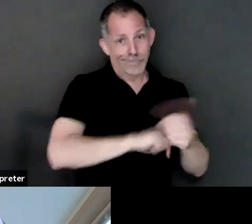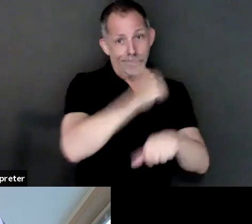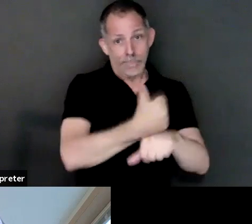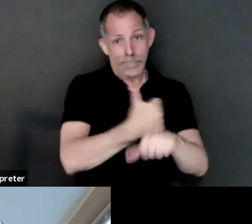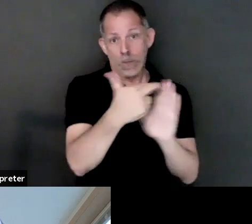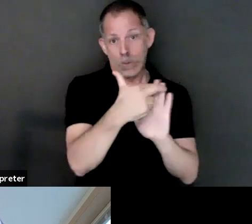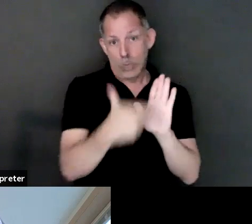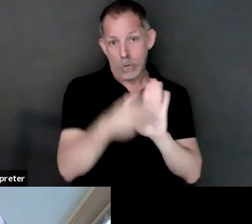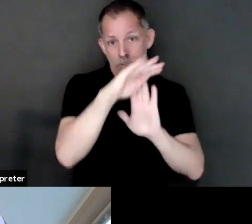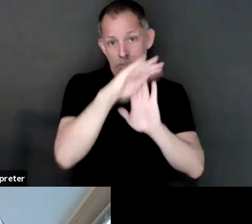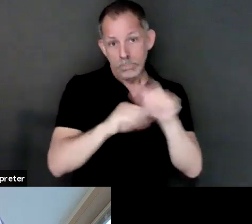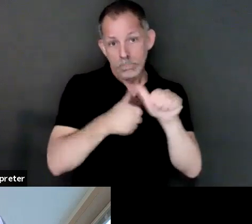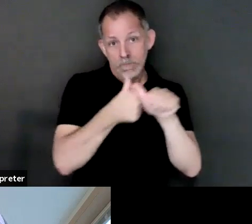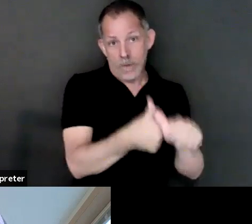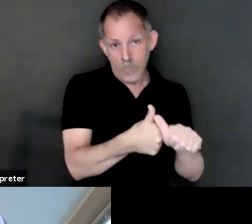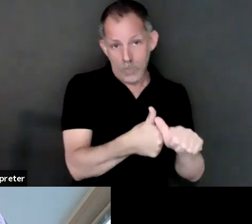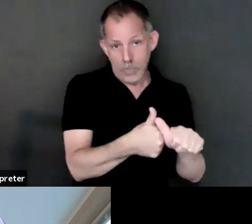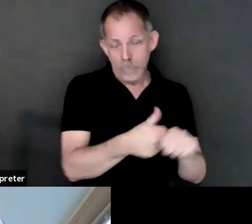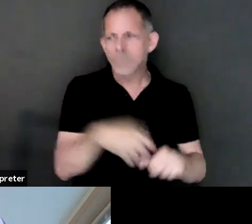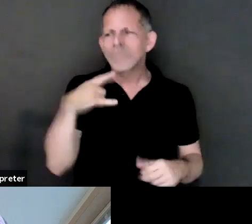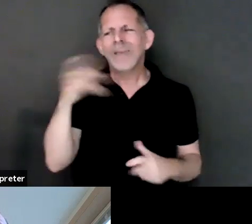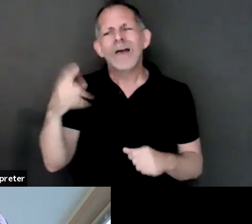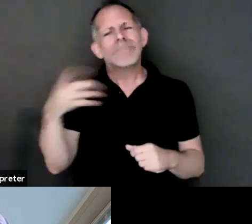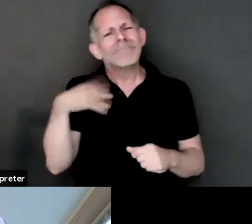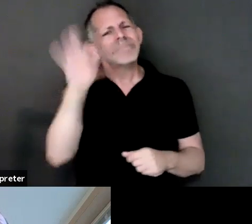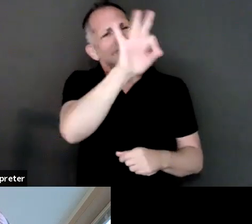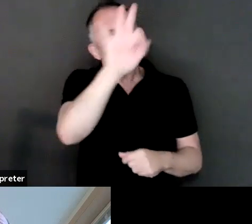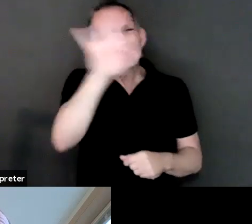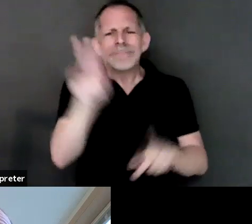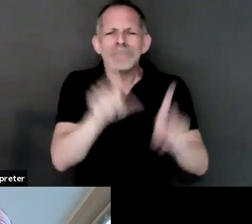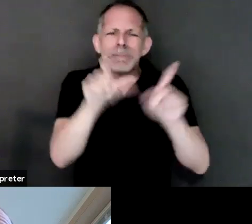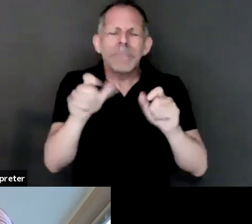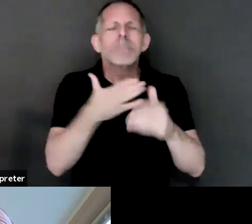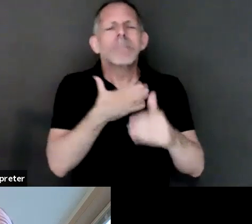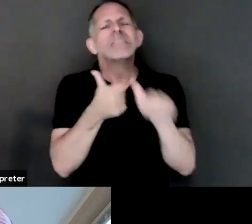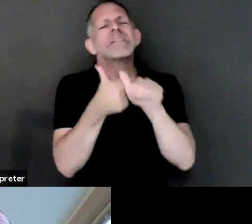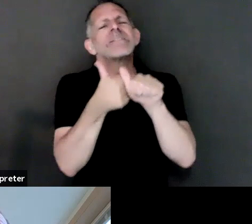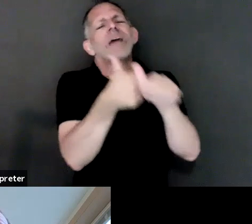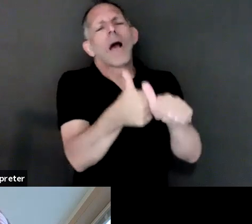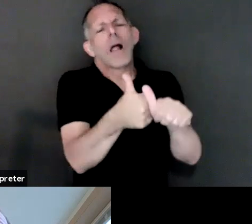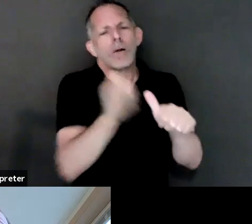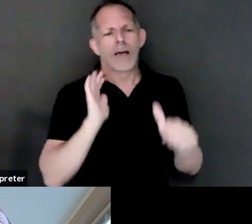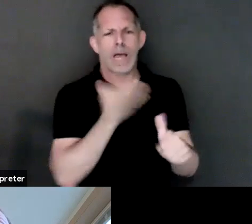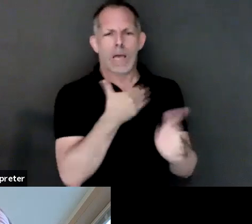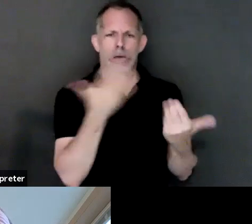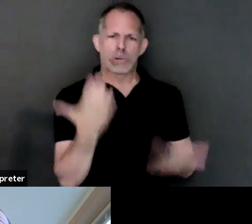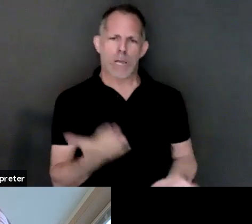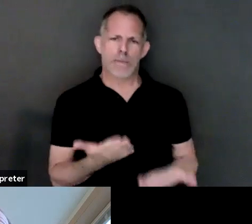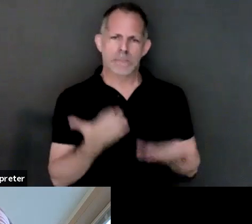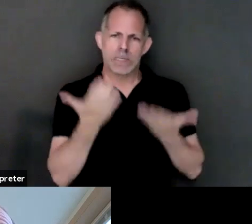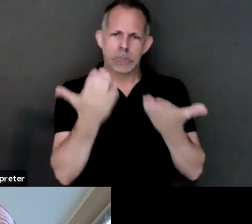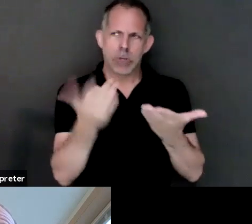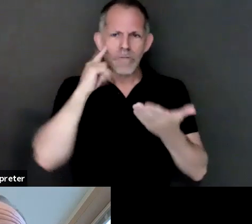it out of the good, for their own good, but more importantly, for the good of the community. And